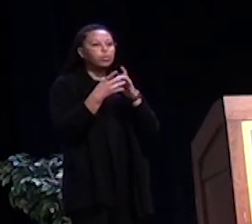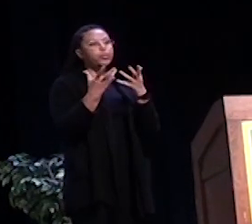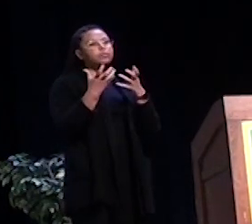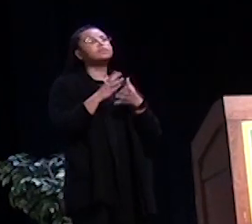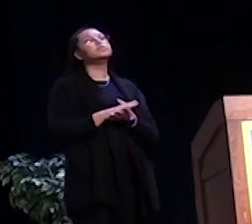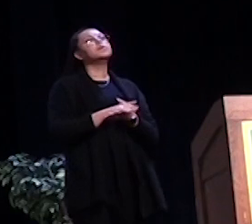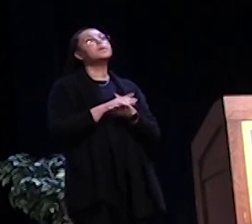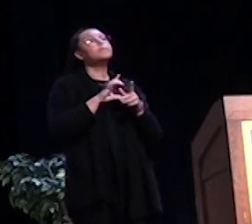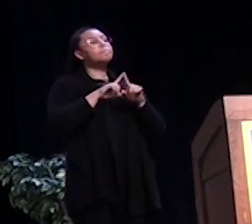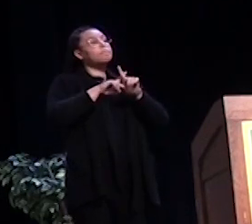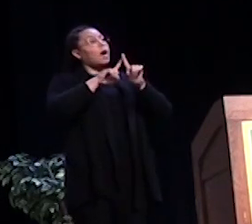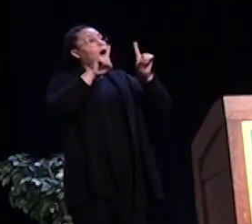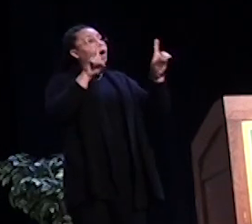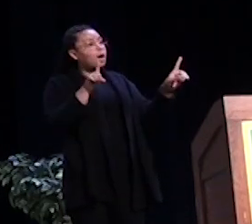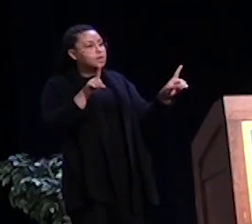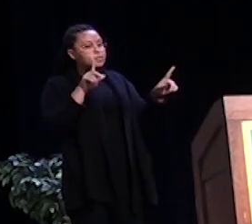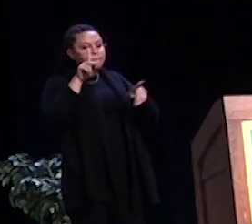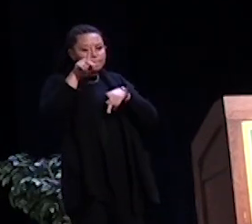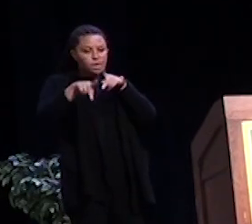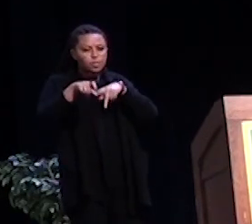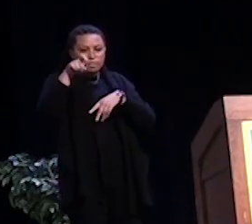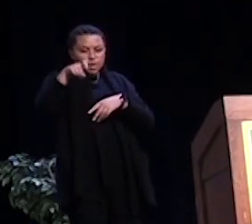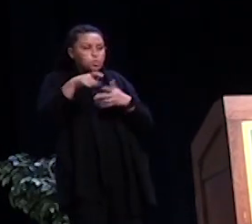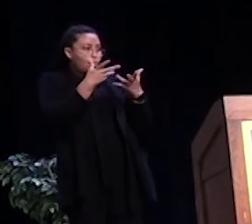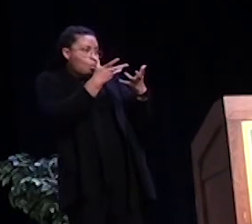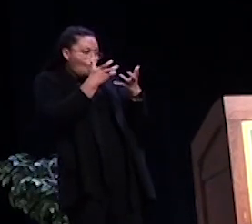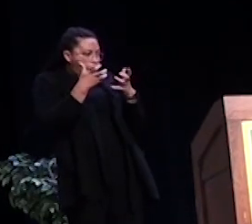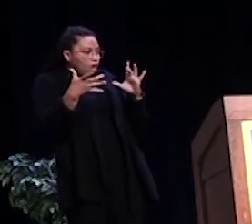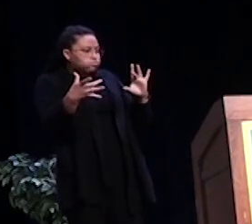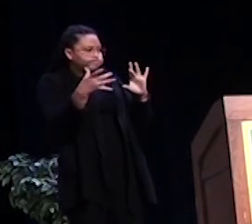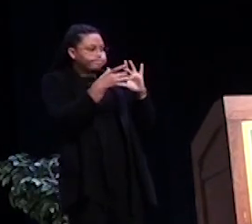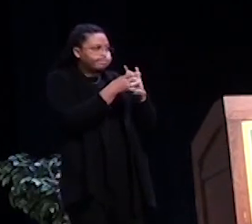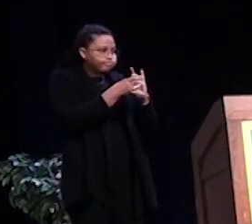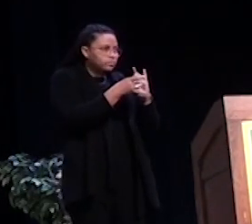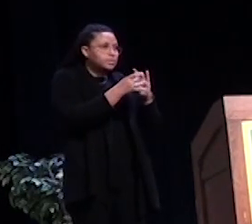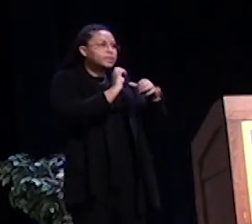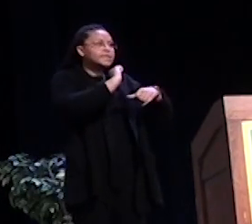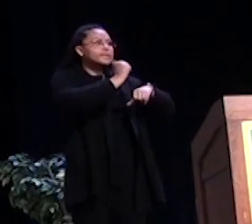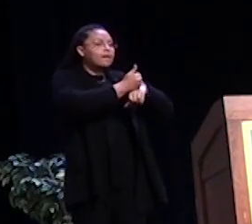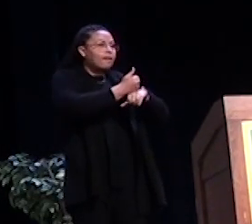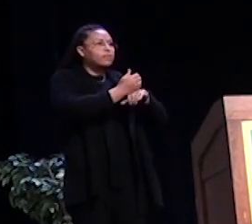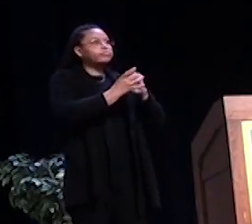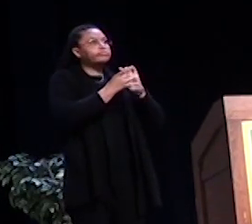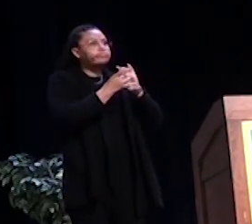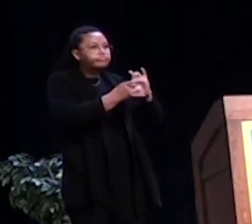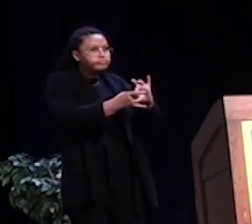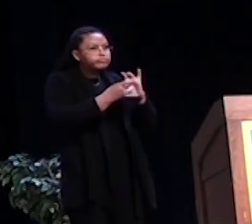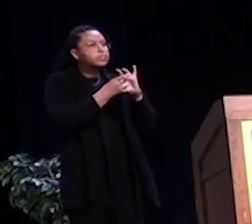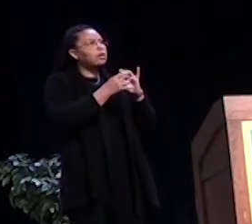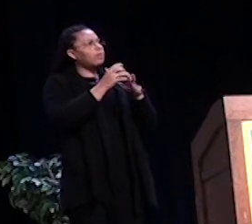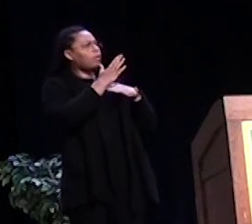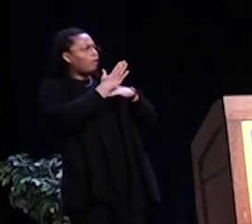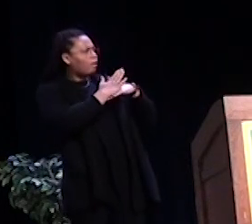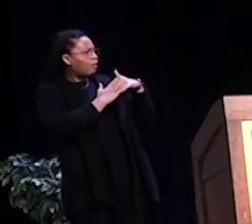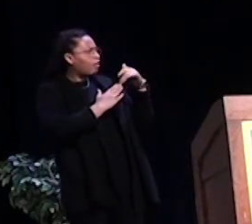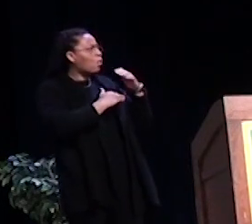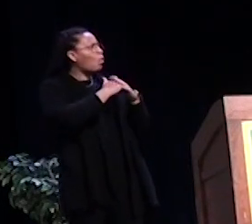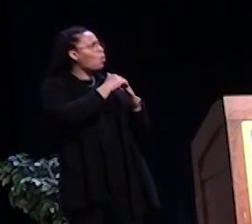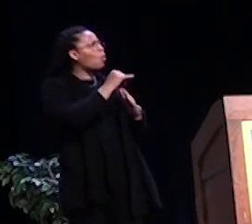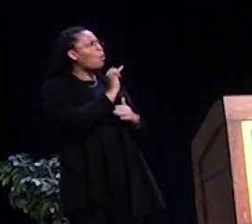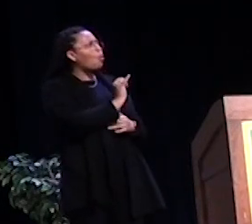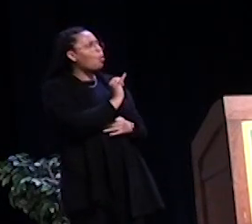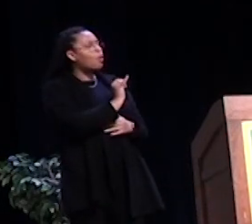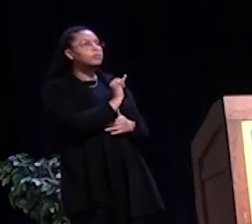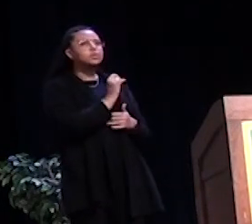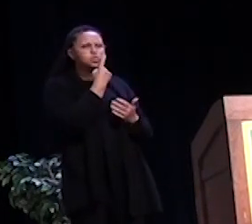to be willing to go to those resources. You need to establish relationships. You have to build the level of comfort. Can